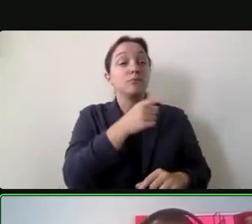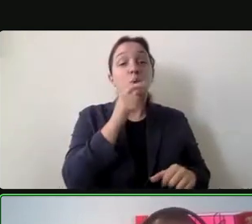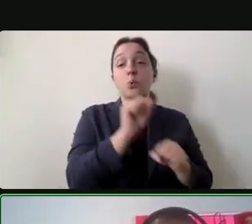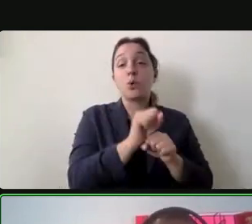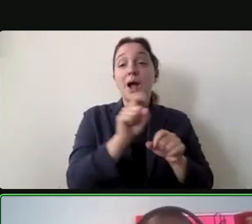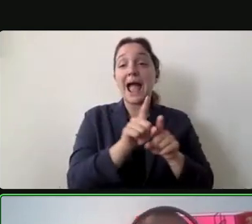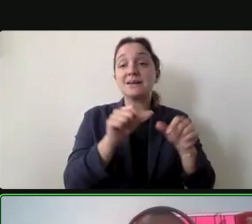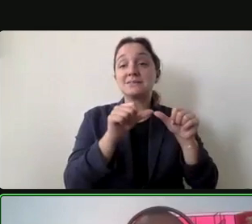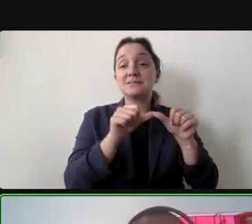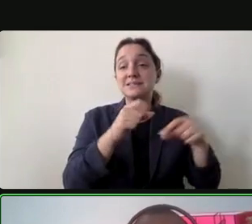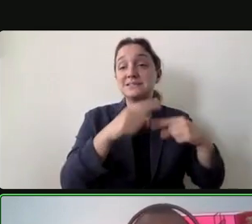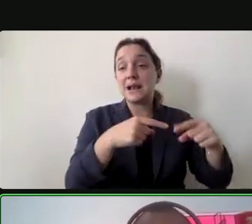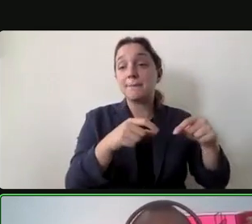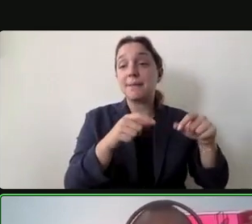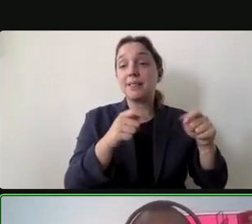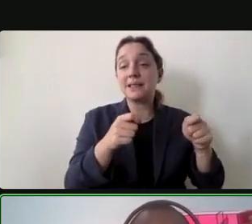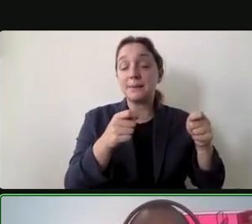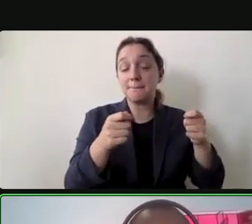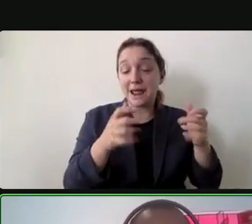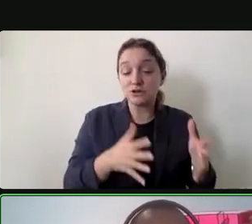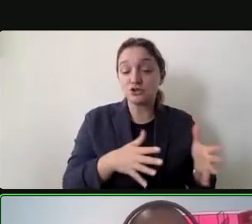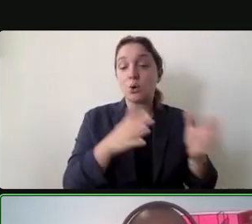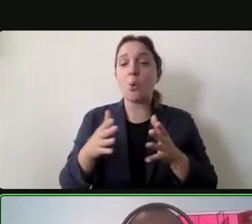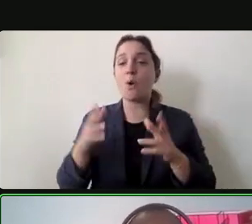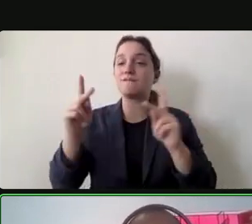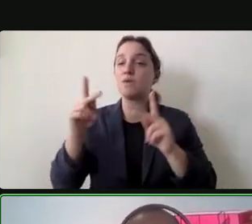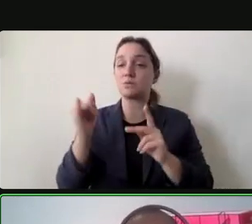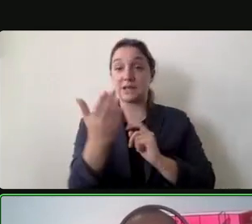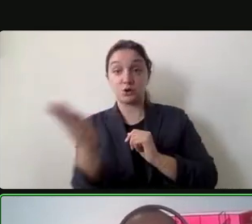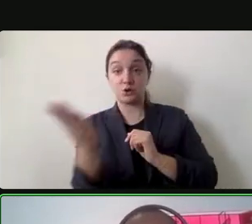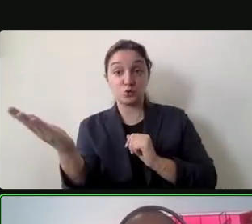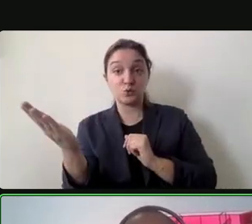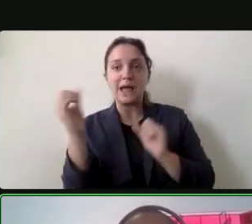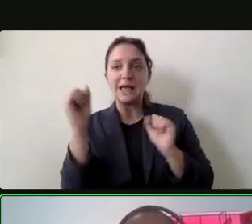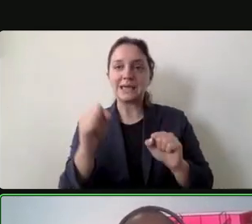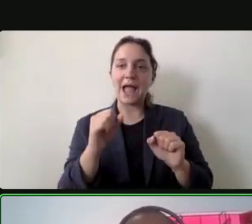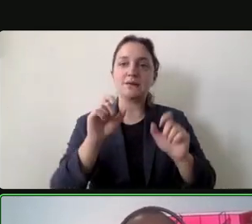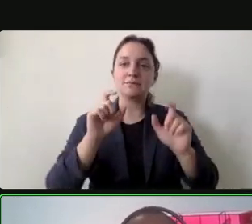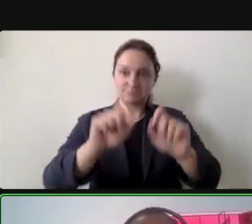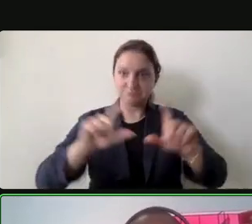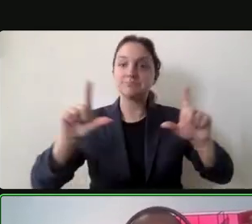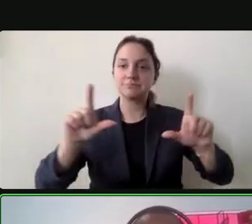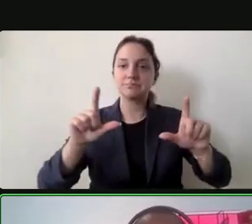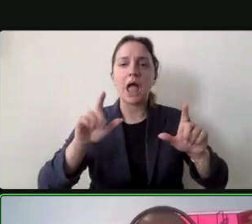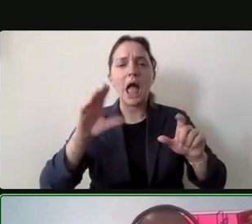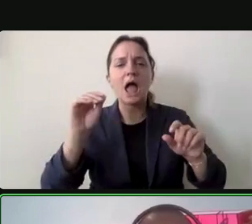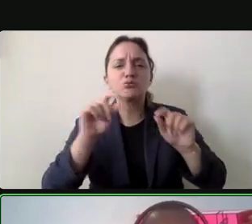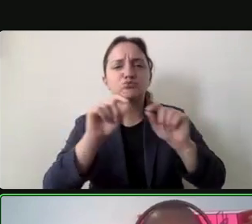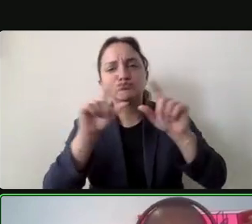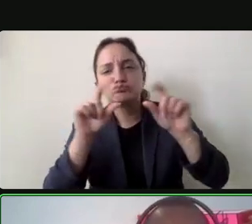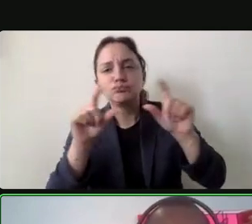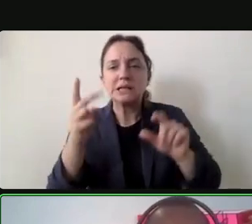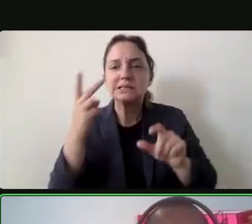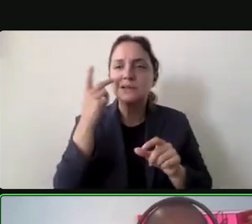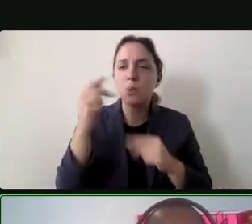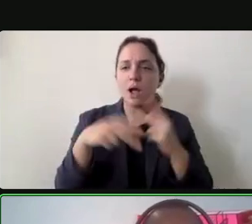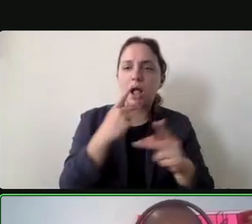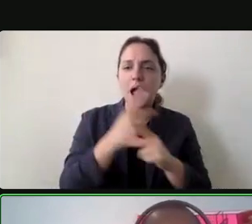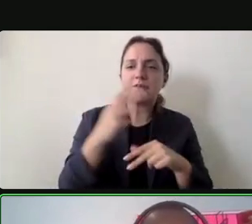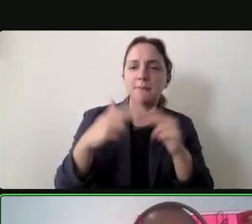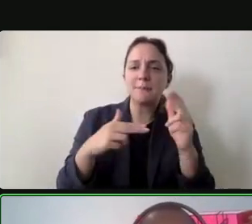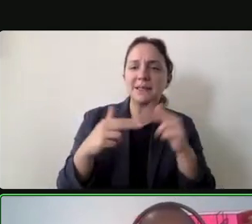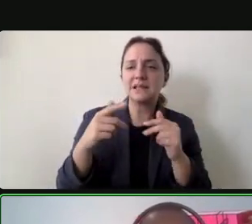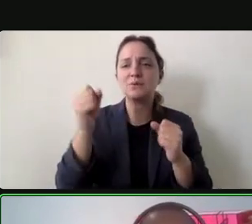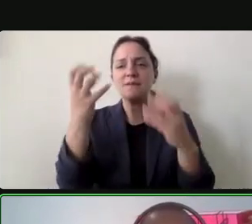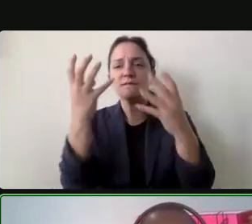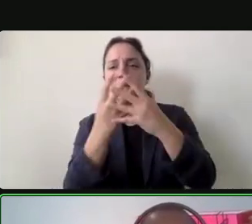like yourselves to target and identify different kinds of building projects that make sense